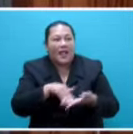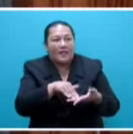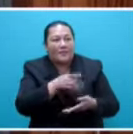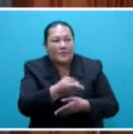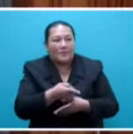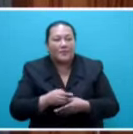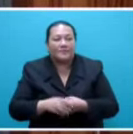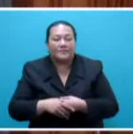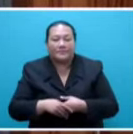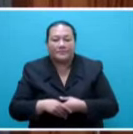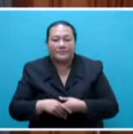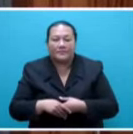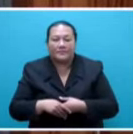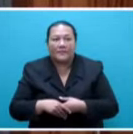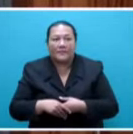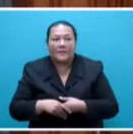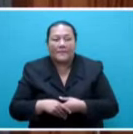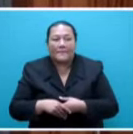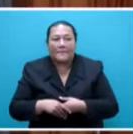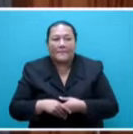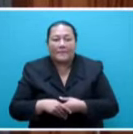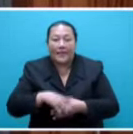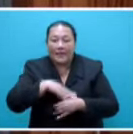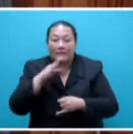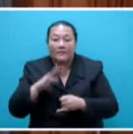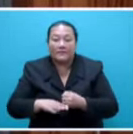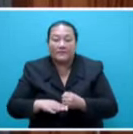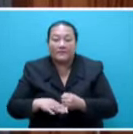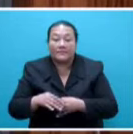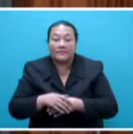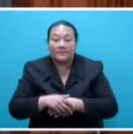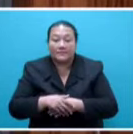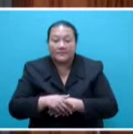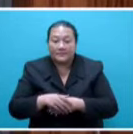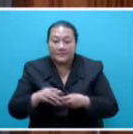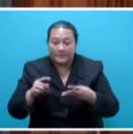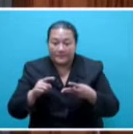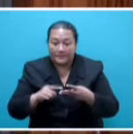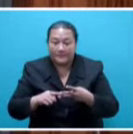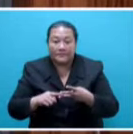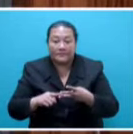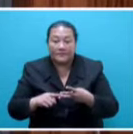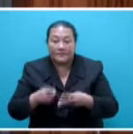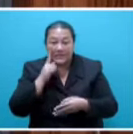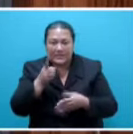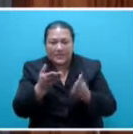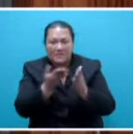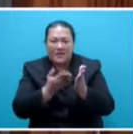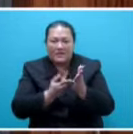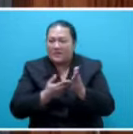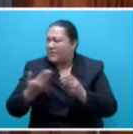present it before our people. Now lastly, Honourable Speaker, we have seen the budget cut for the past year. What does